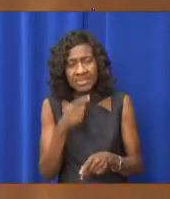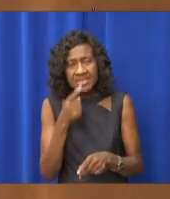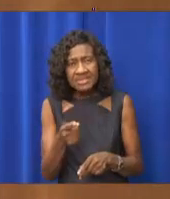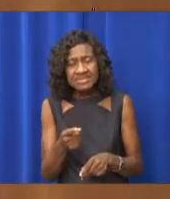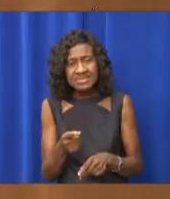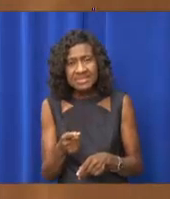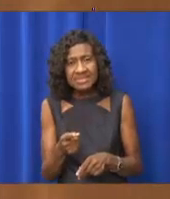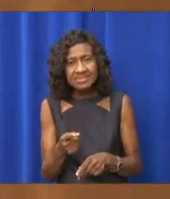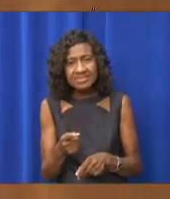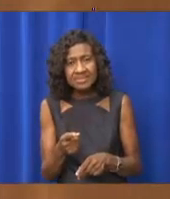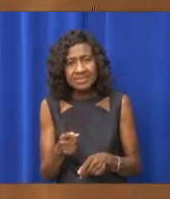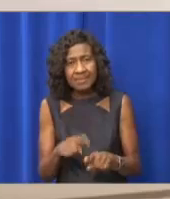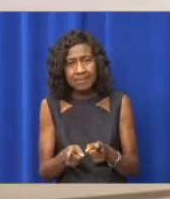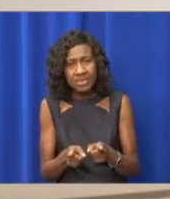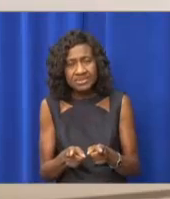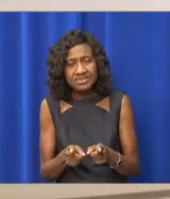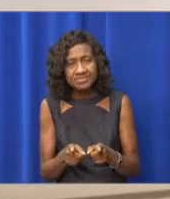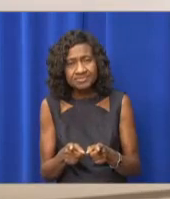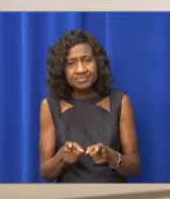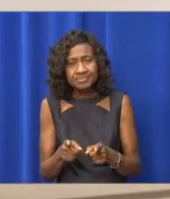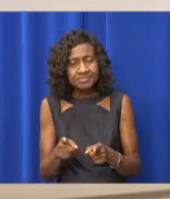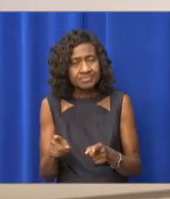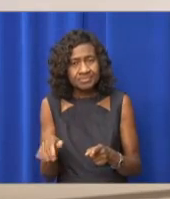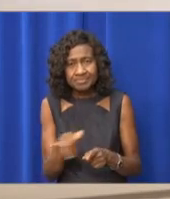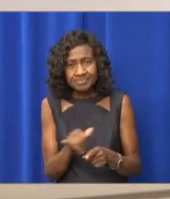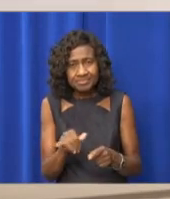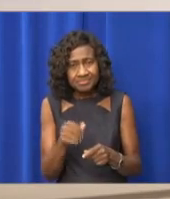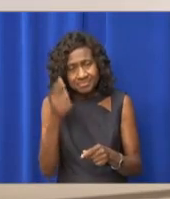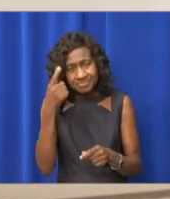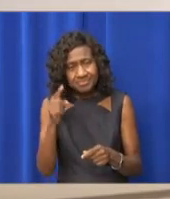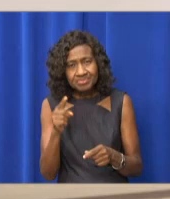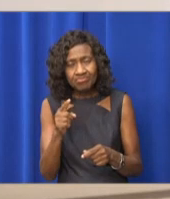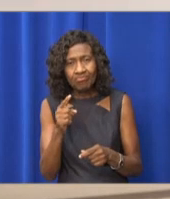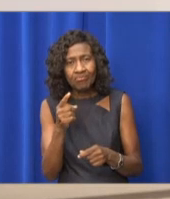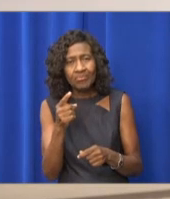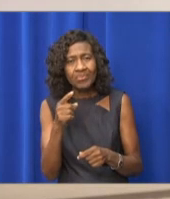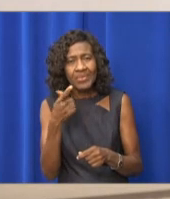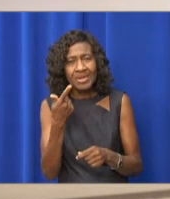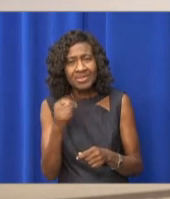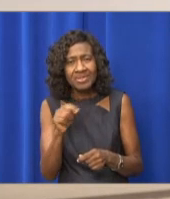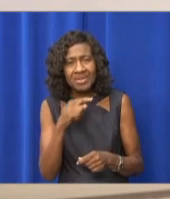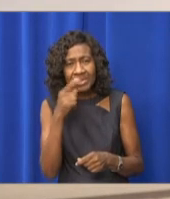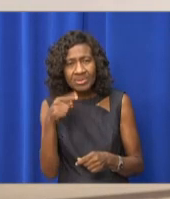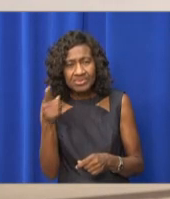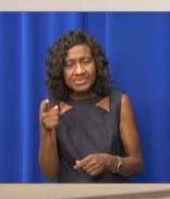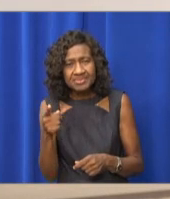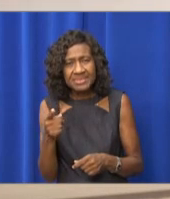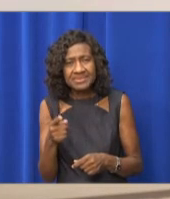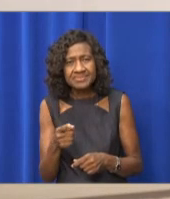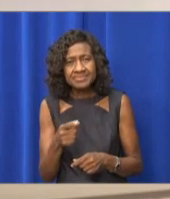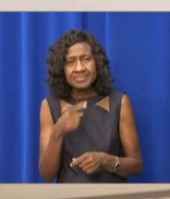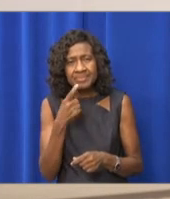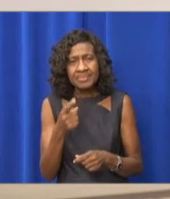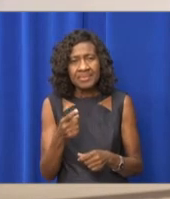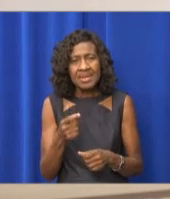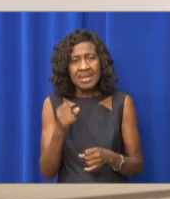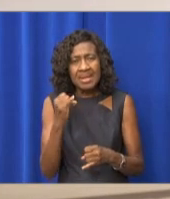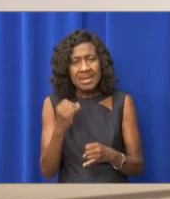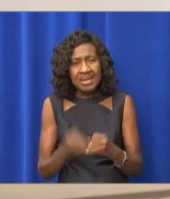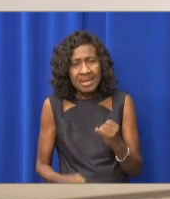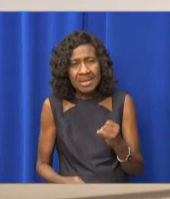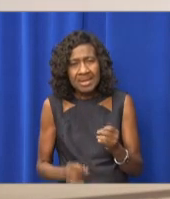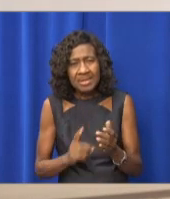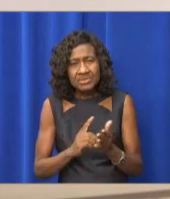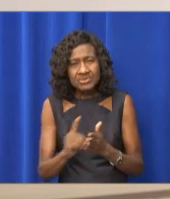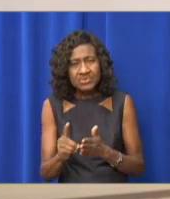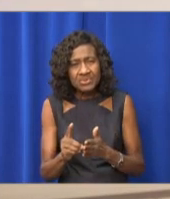announcements. Okay, fair enough. Now, last week you made a call for essential workers to come forward, frontline